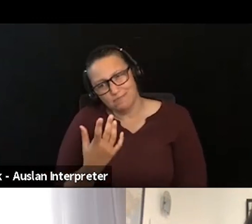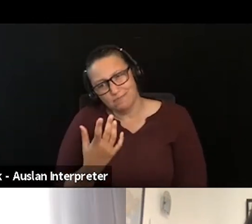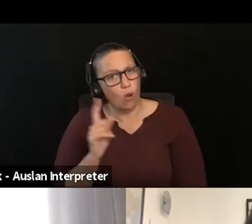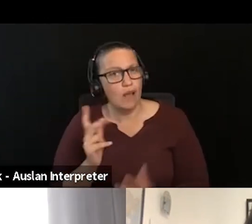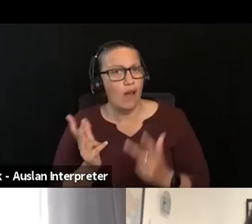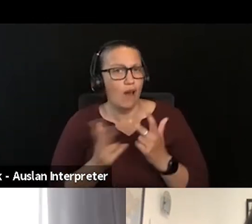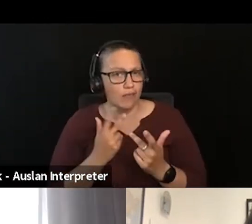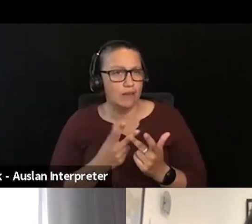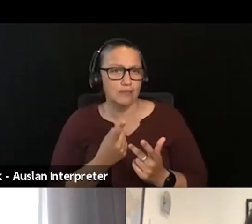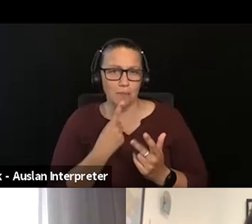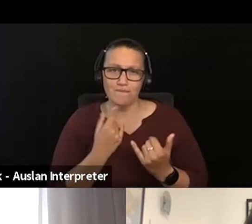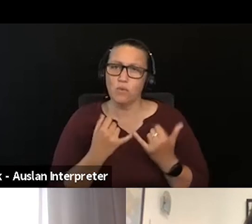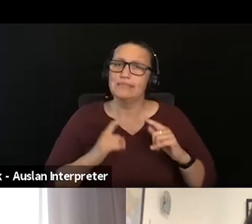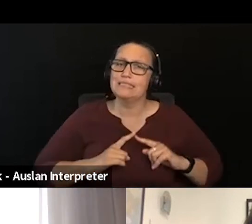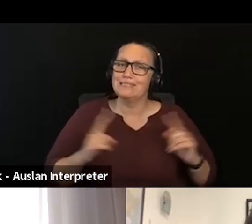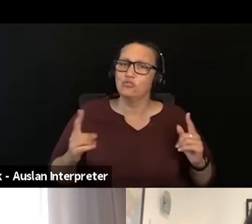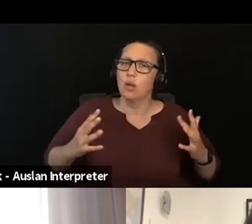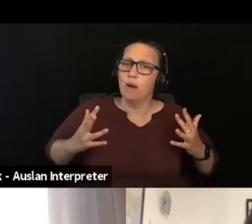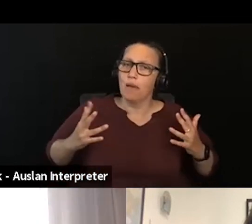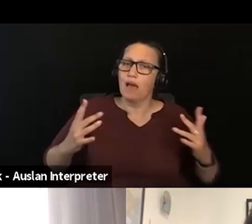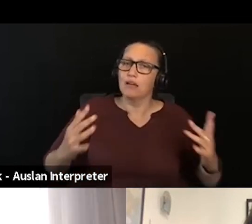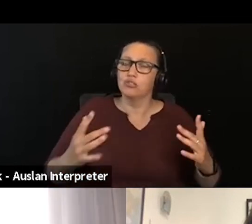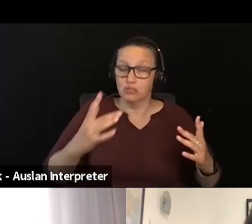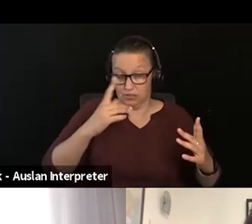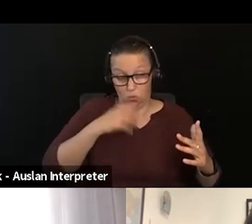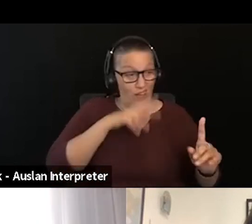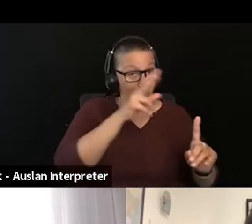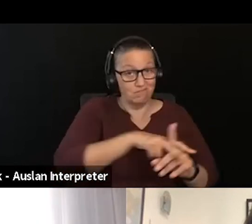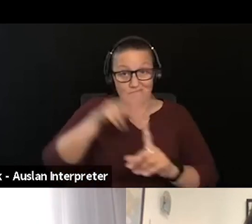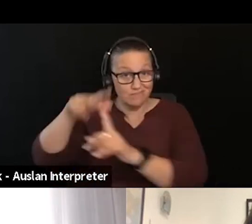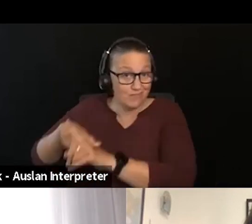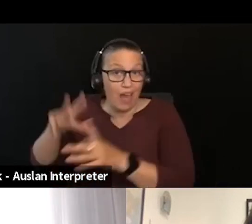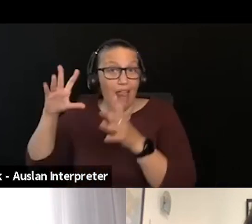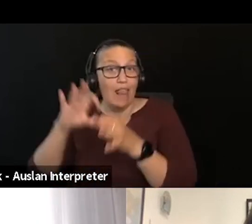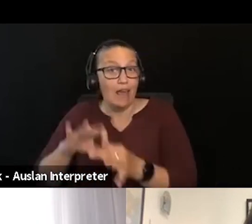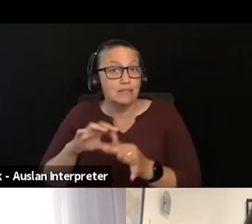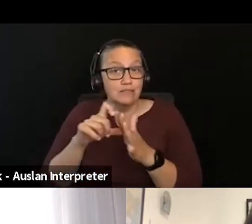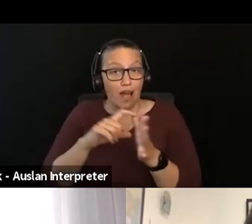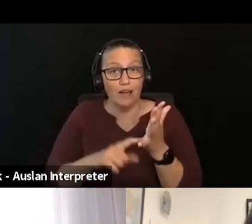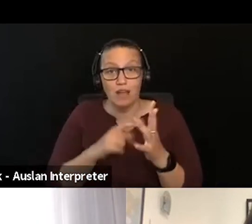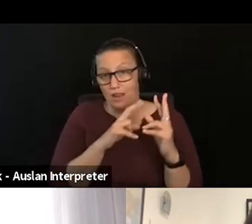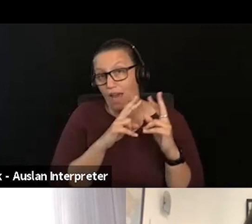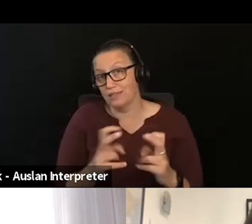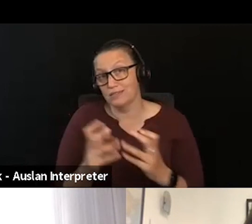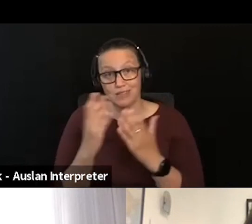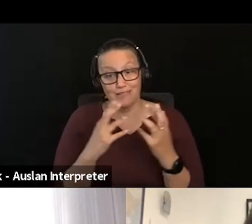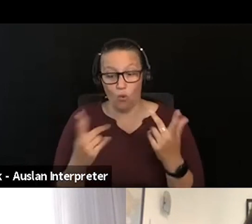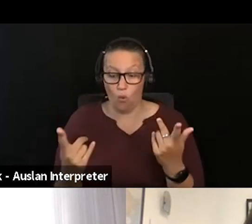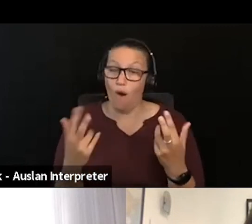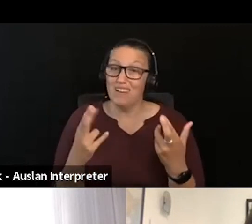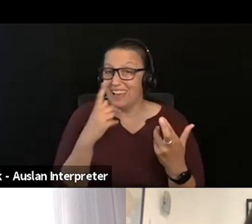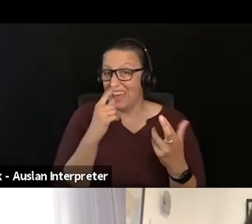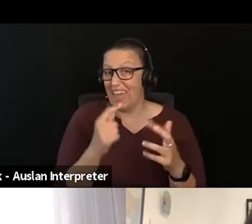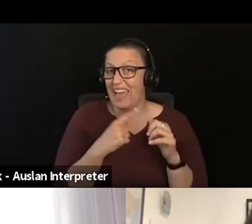very different populations can we actually apply these linked data analysis studies to answer other kinds of questions that are hopefully